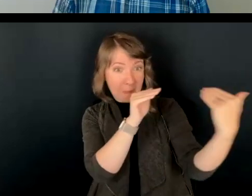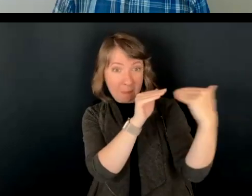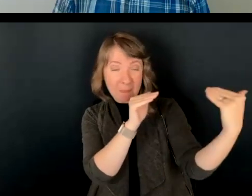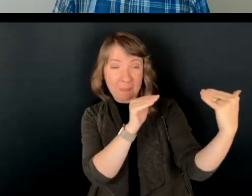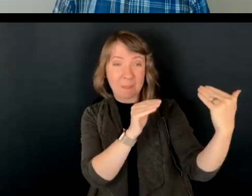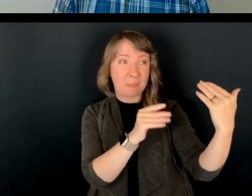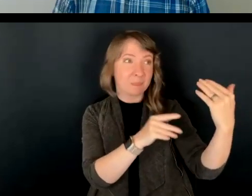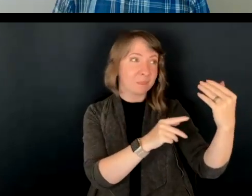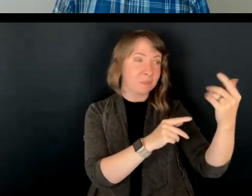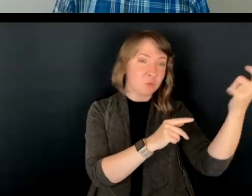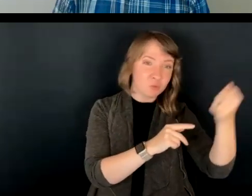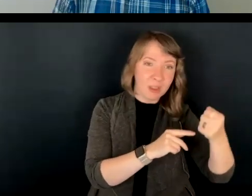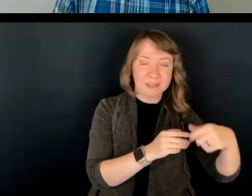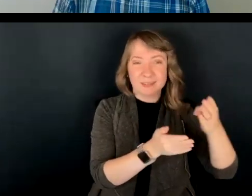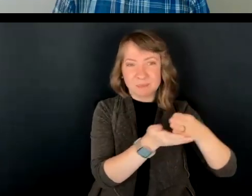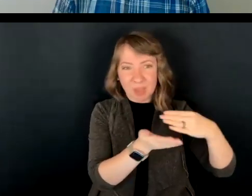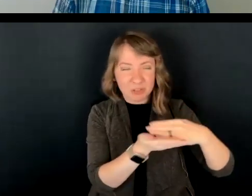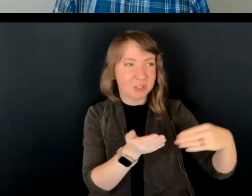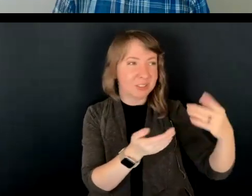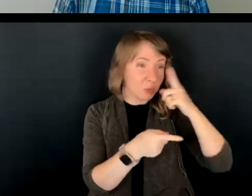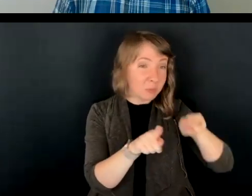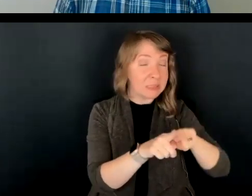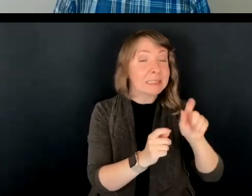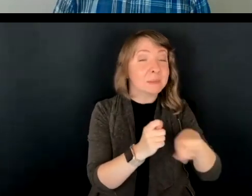and budgets working with partners.